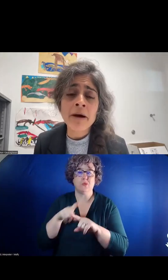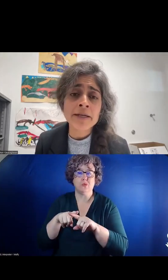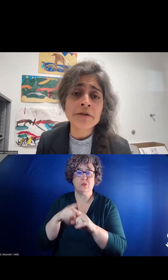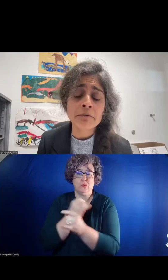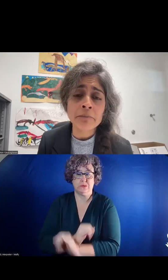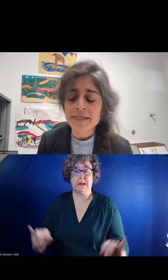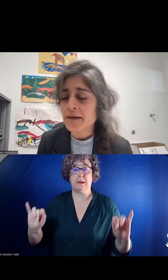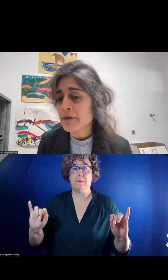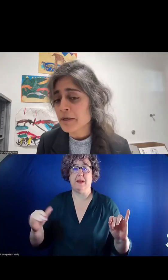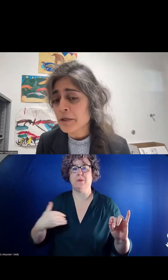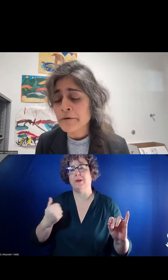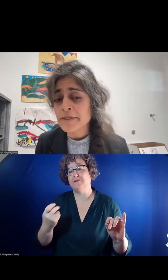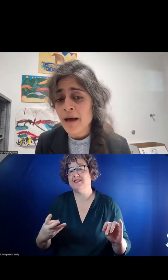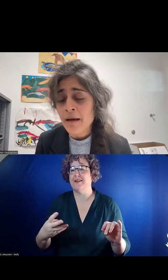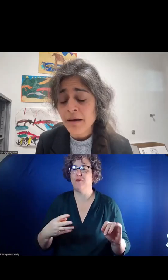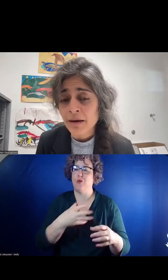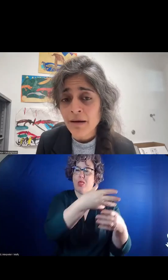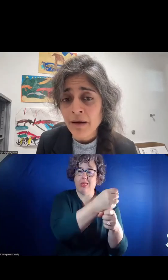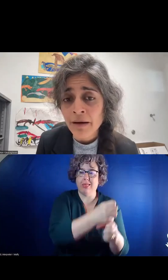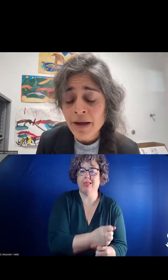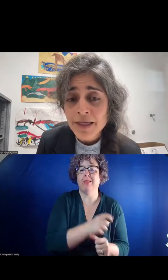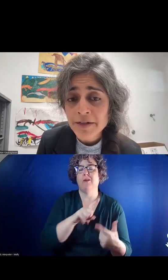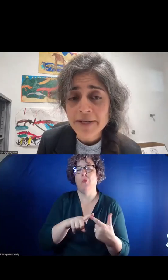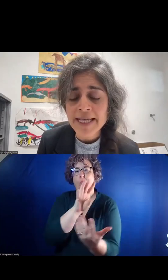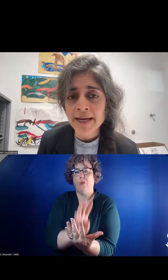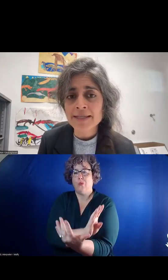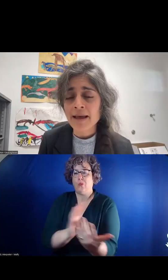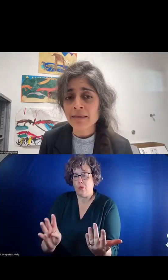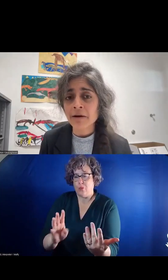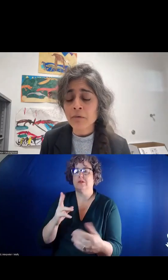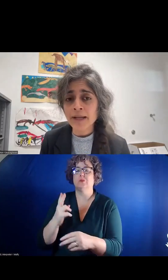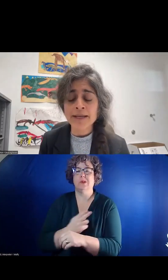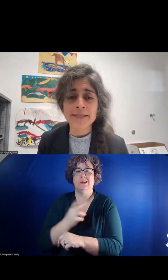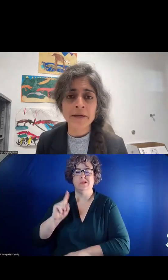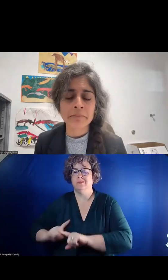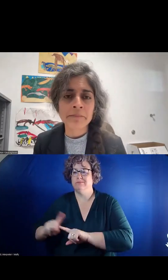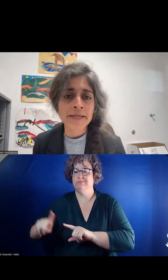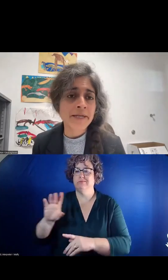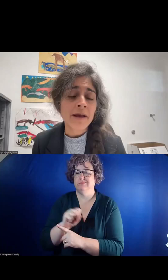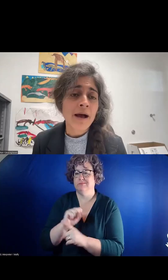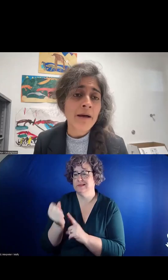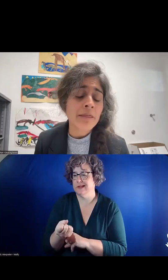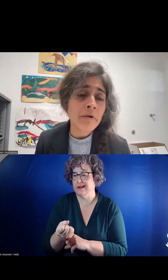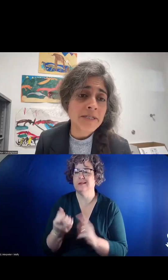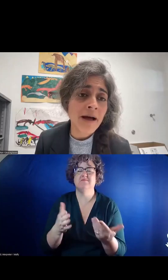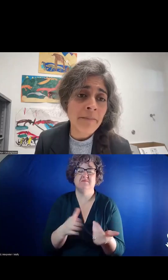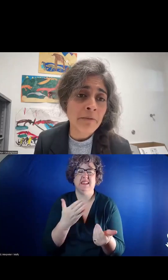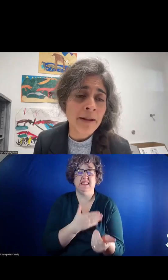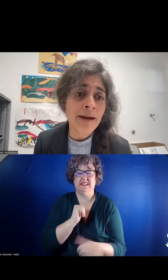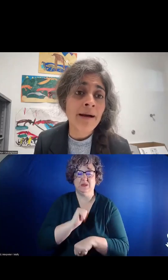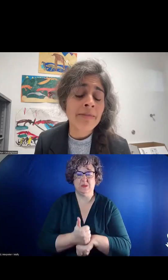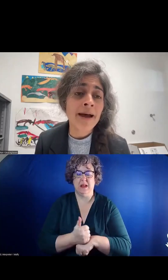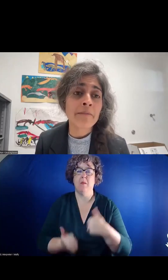several mnemonics or rubrics that we can use in our different settings, and they're quite easy to implement. The most